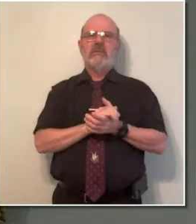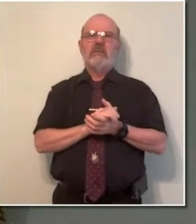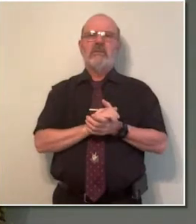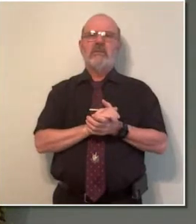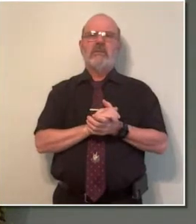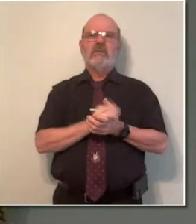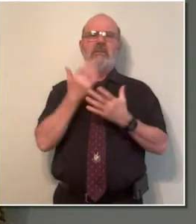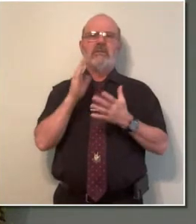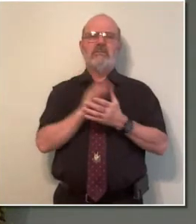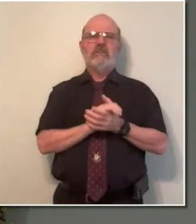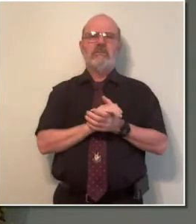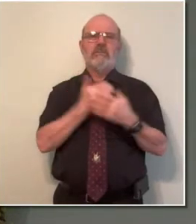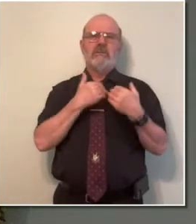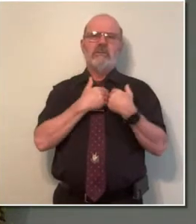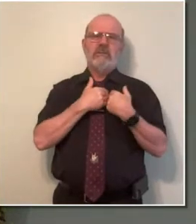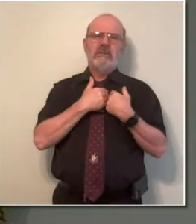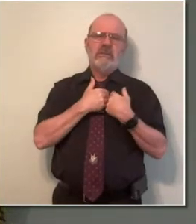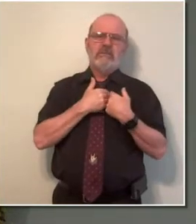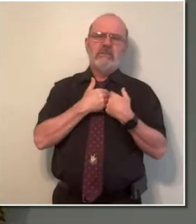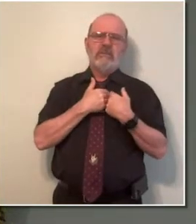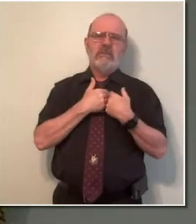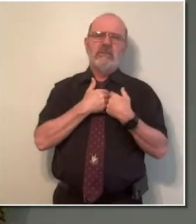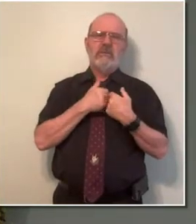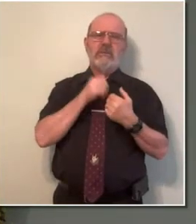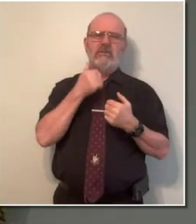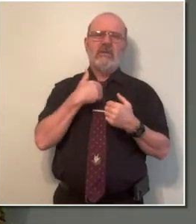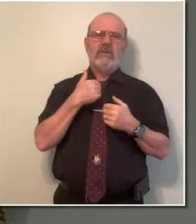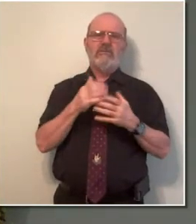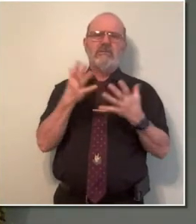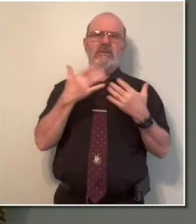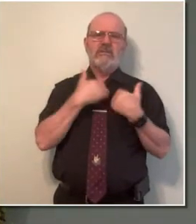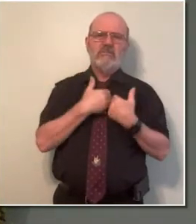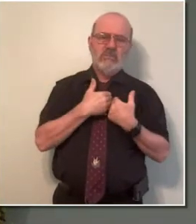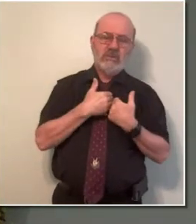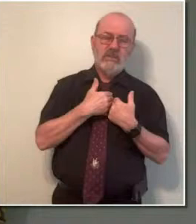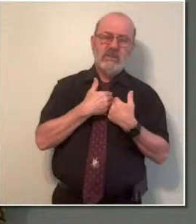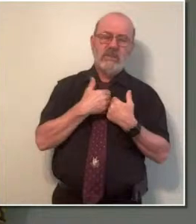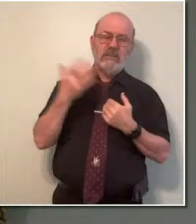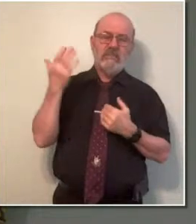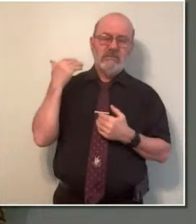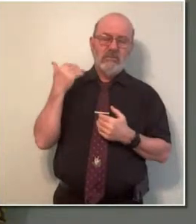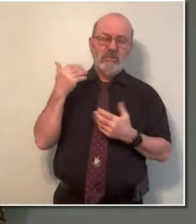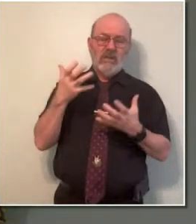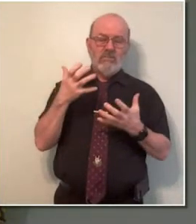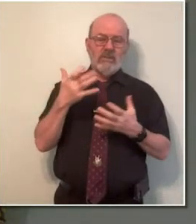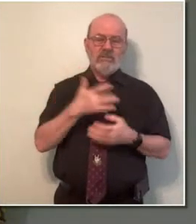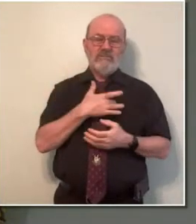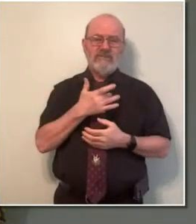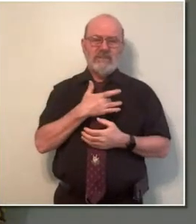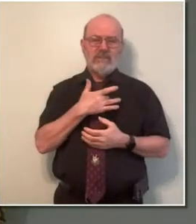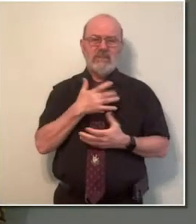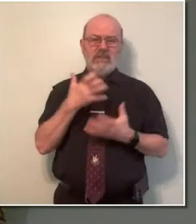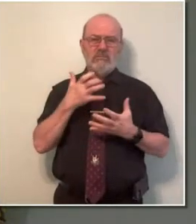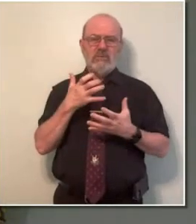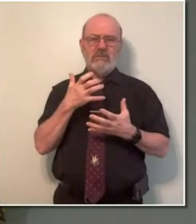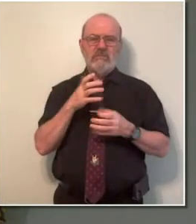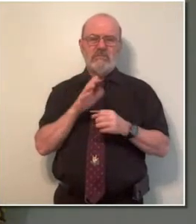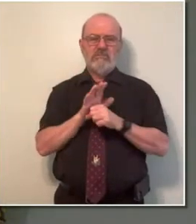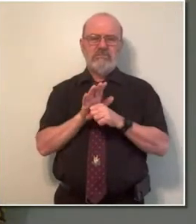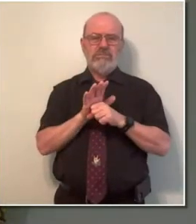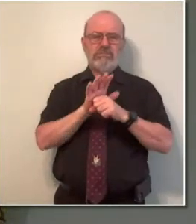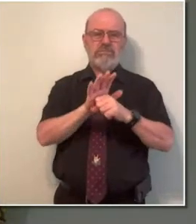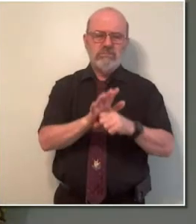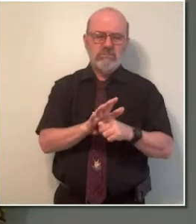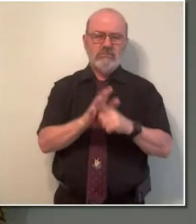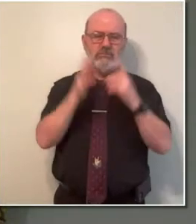I'm burdened for the fact that I don't have as big a burden as I used to. I want to feel, and I want to be driven to tears